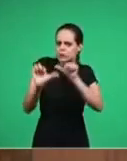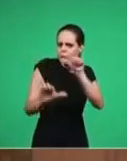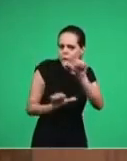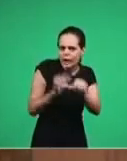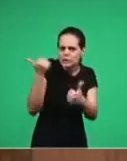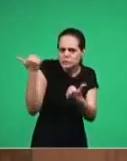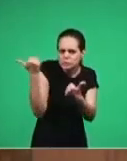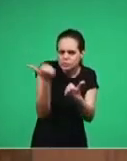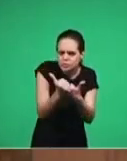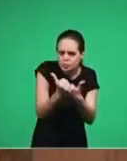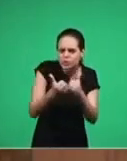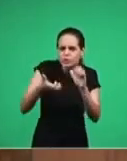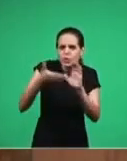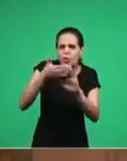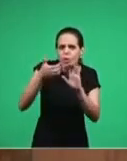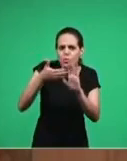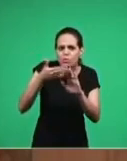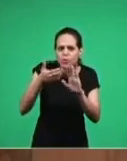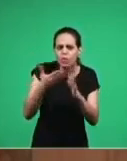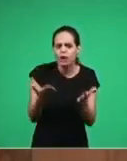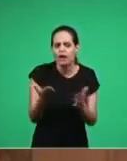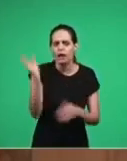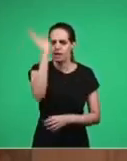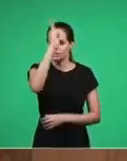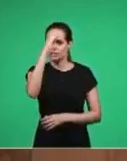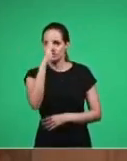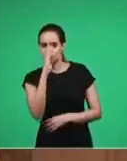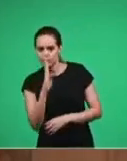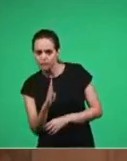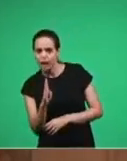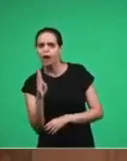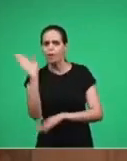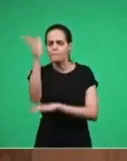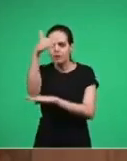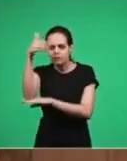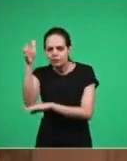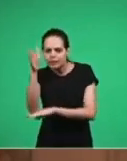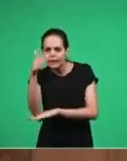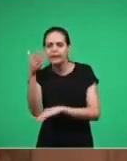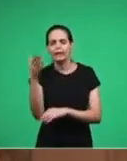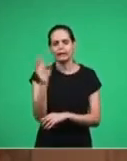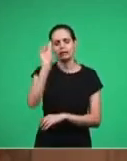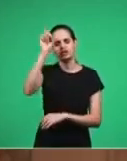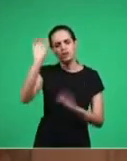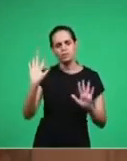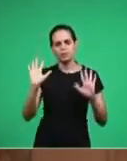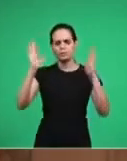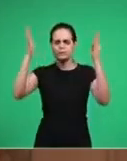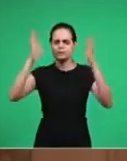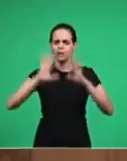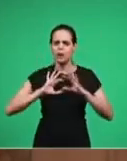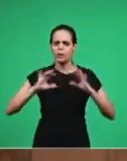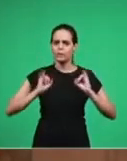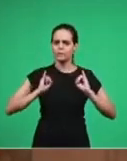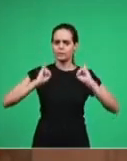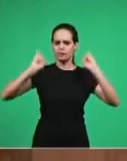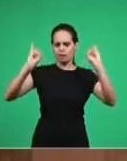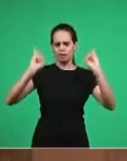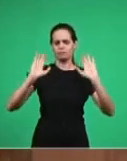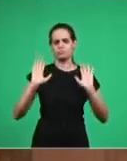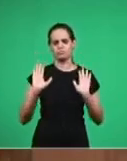Brazil. We have to sing and live what we have to preach, what we